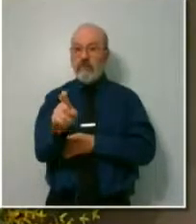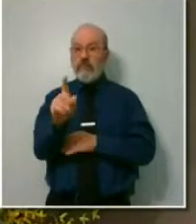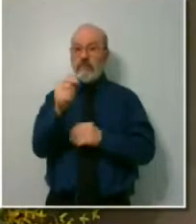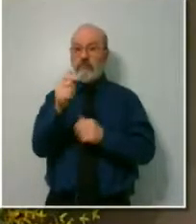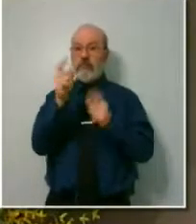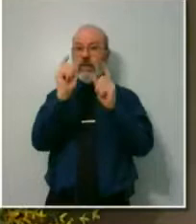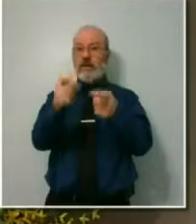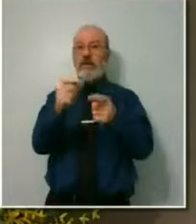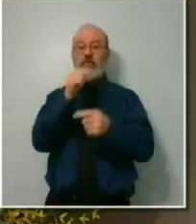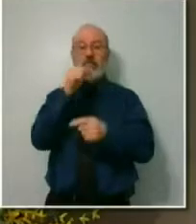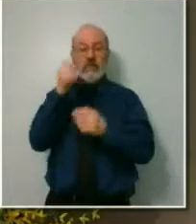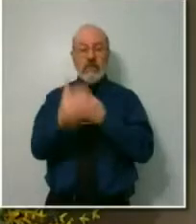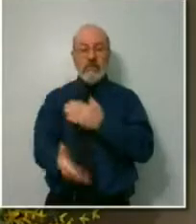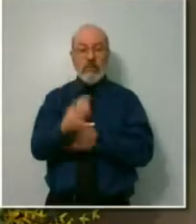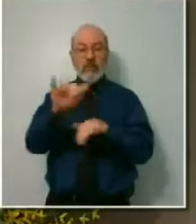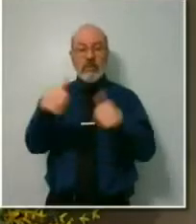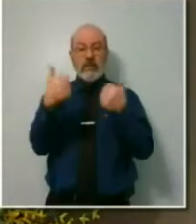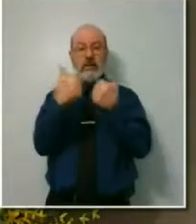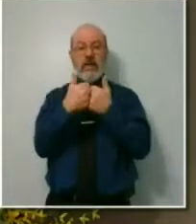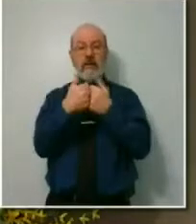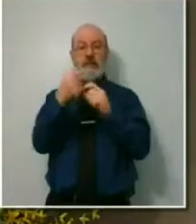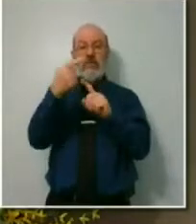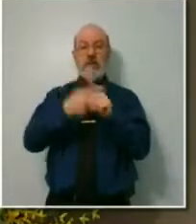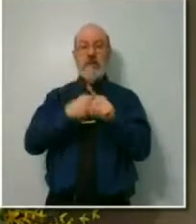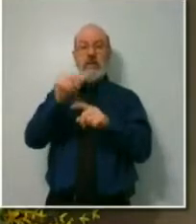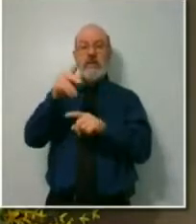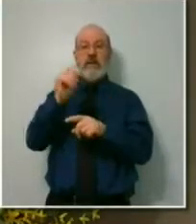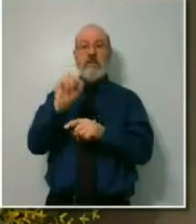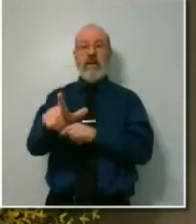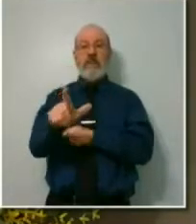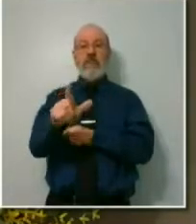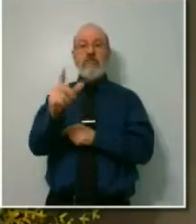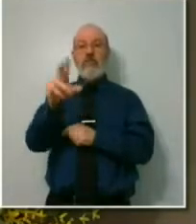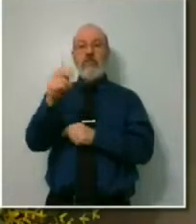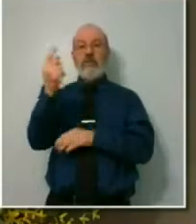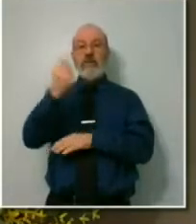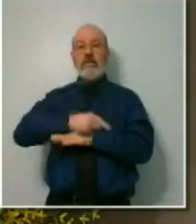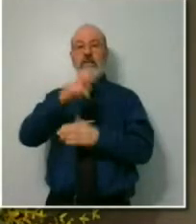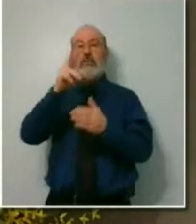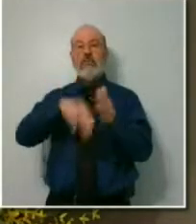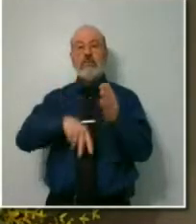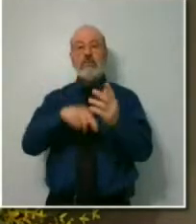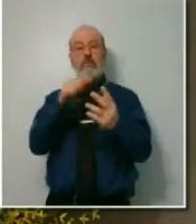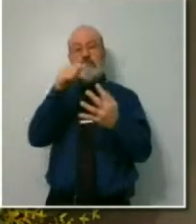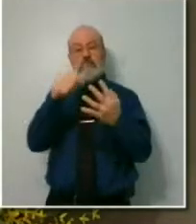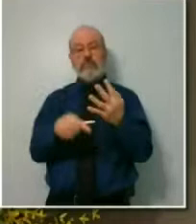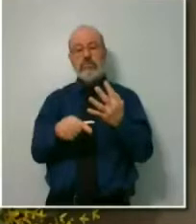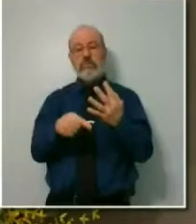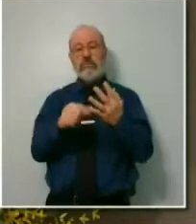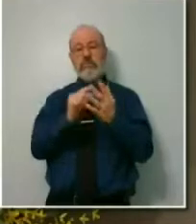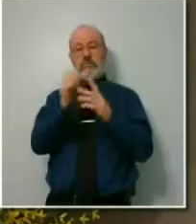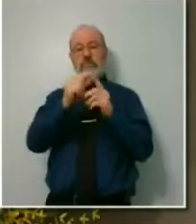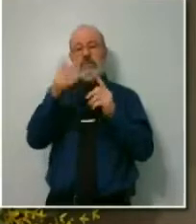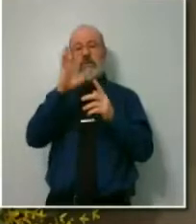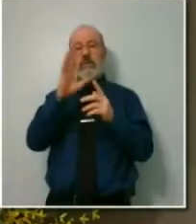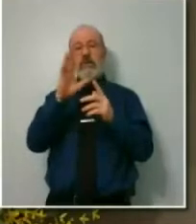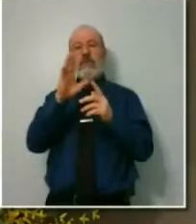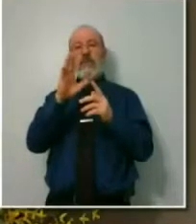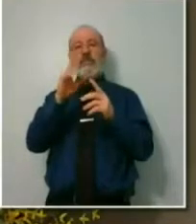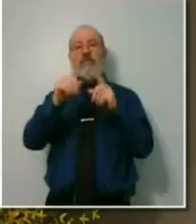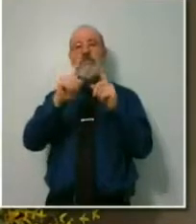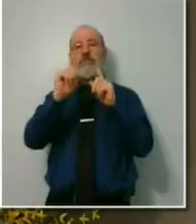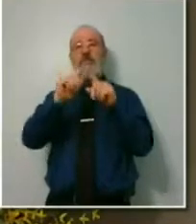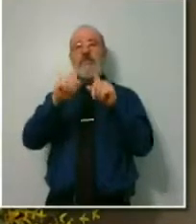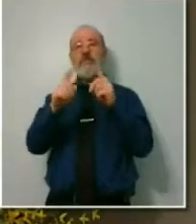yesterday morning a challenge for the month of April, for 30 days to read specifically in the Word of God. Gave you several possible